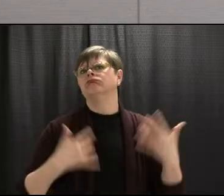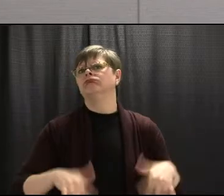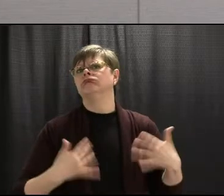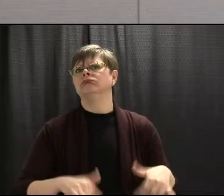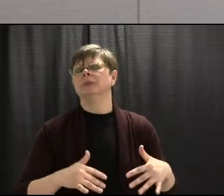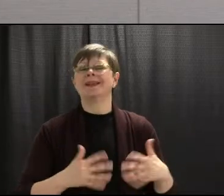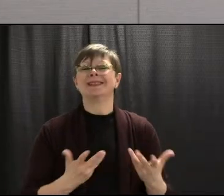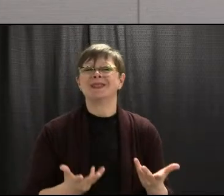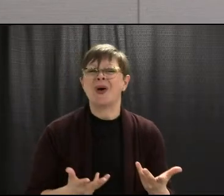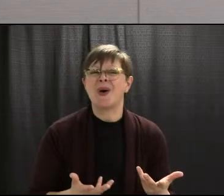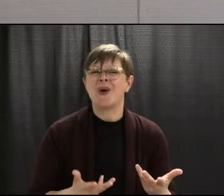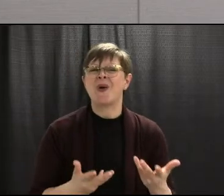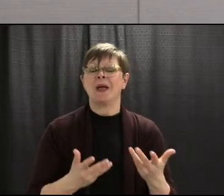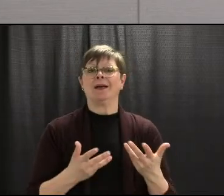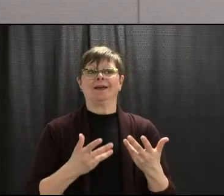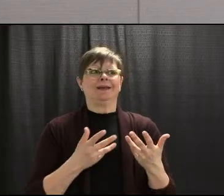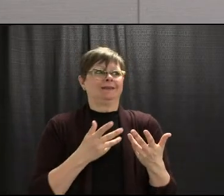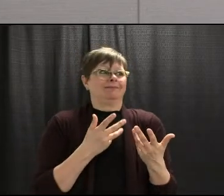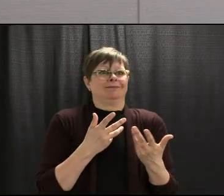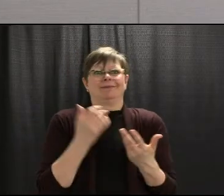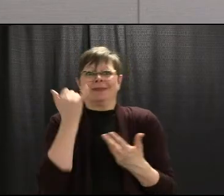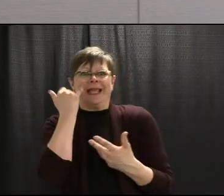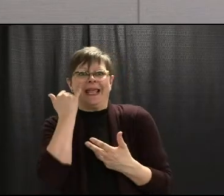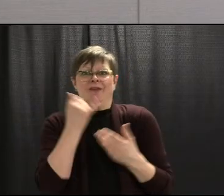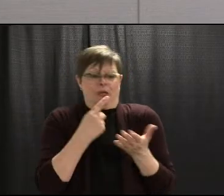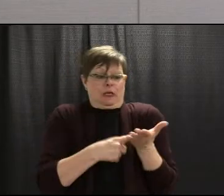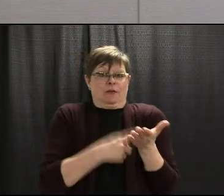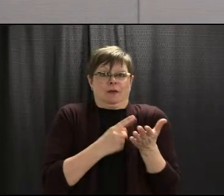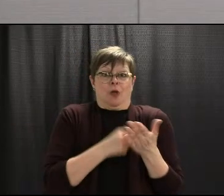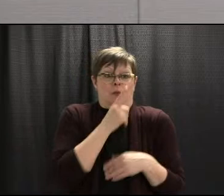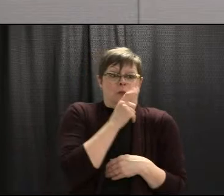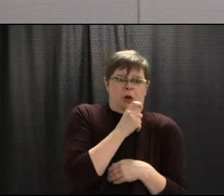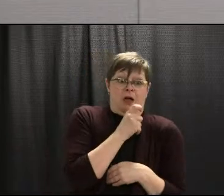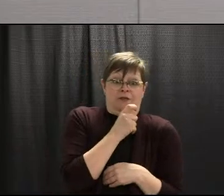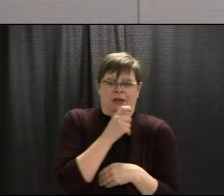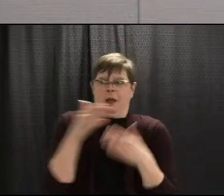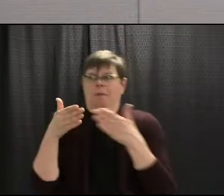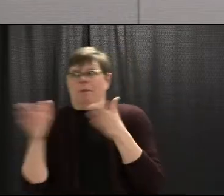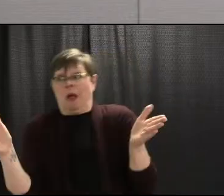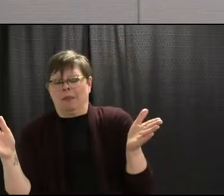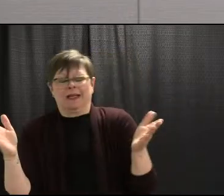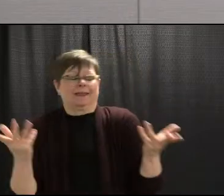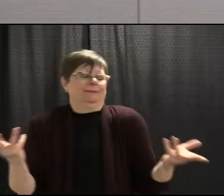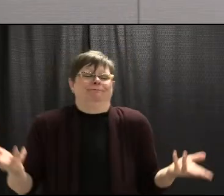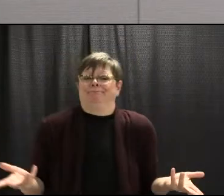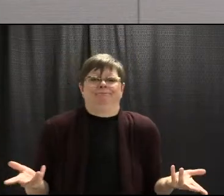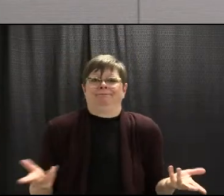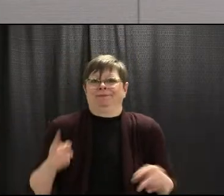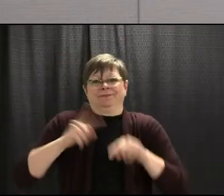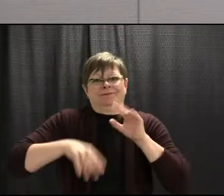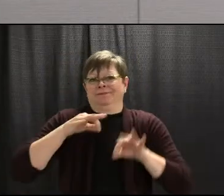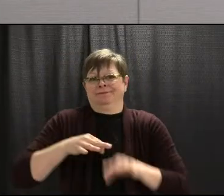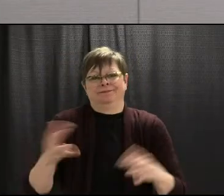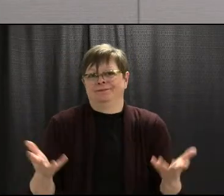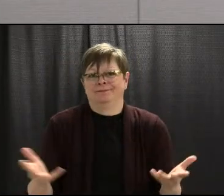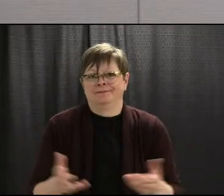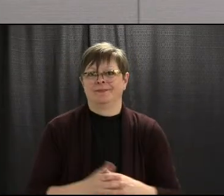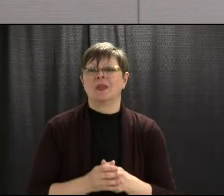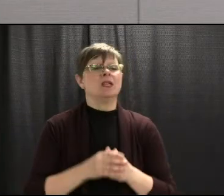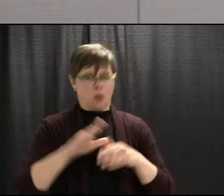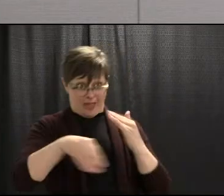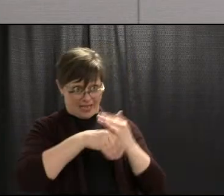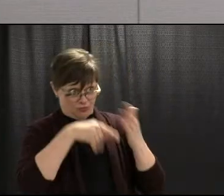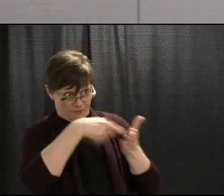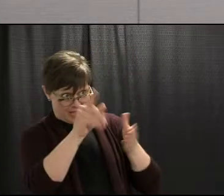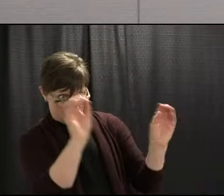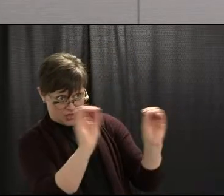closed doors, what may be said publicly, I can't account for that. So there won't be any changes to their pay with the extra responsibilities? So